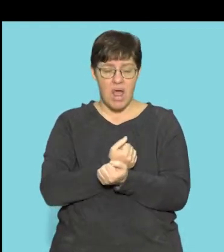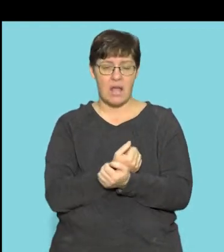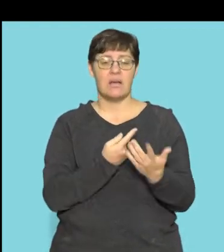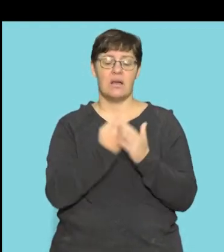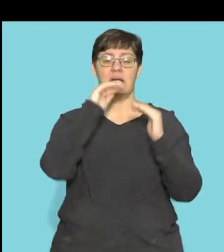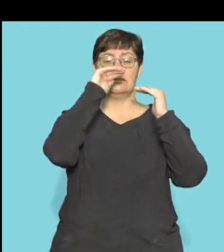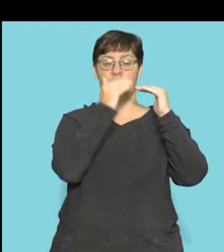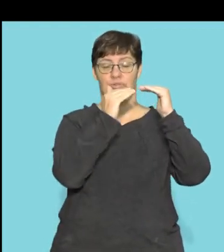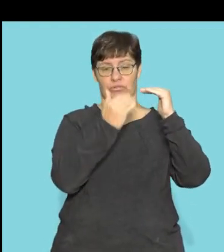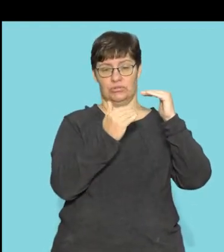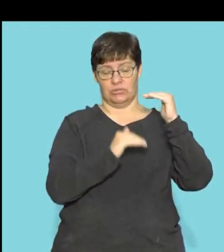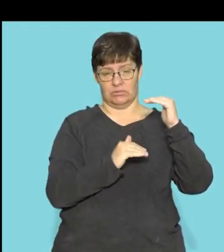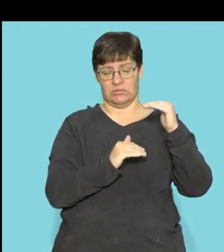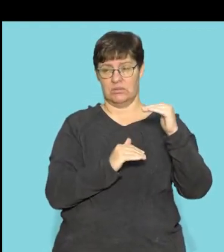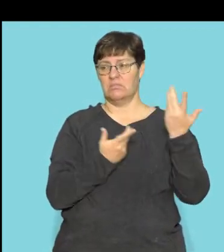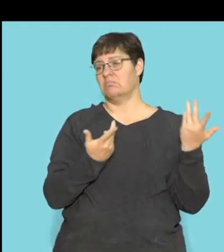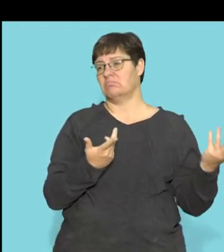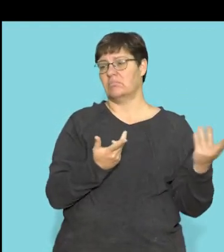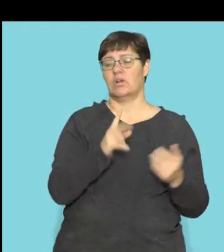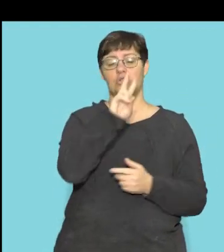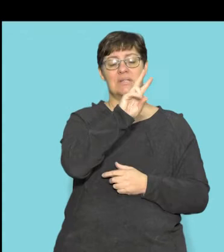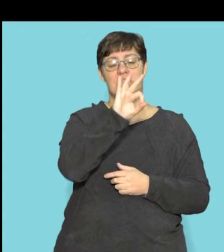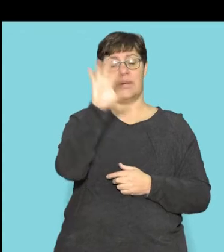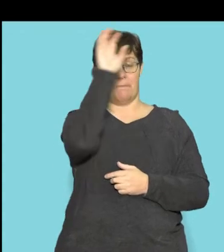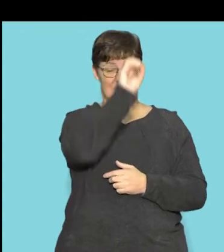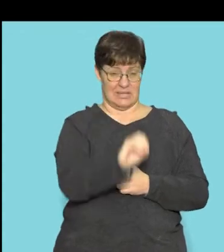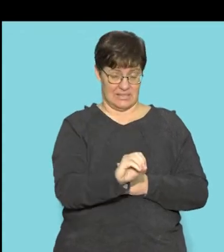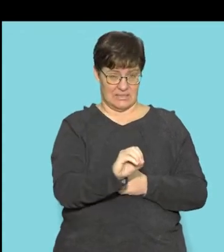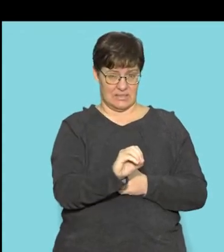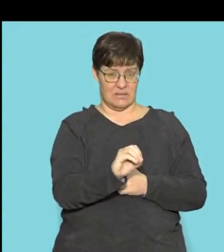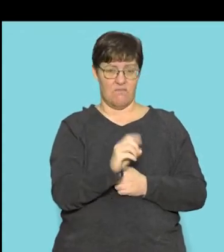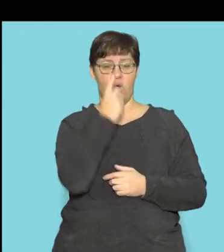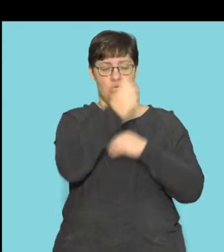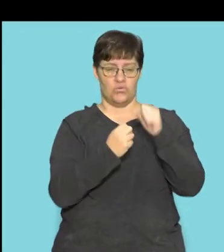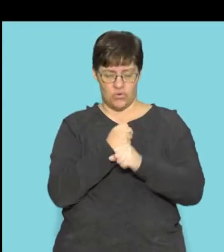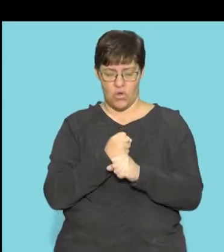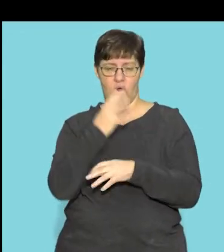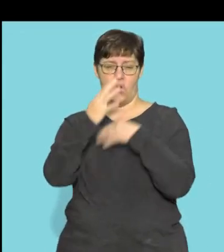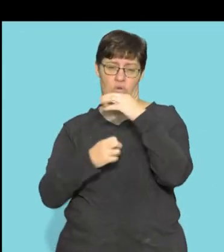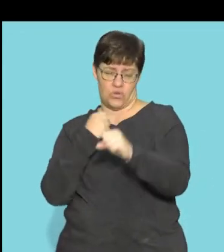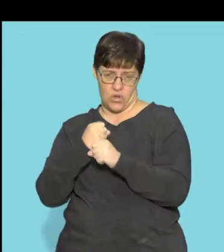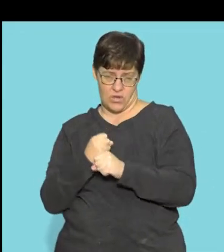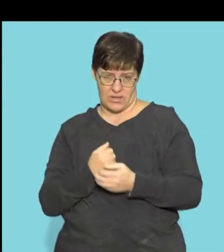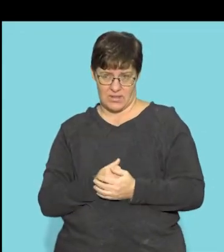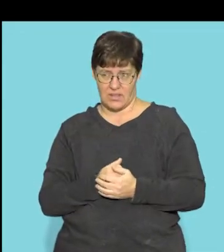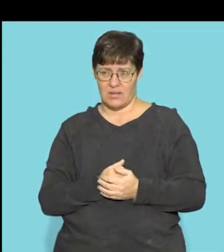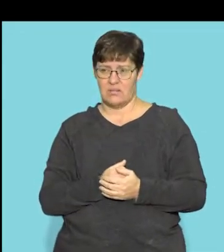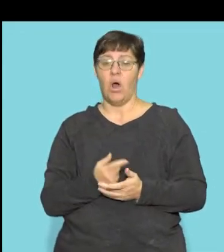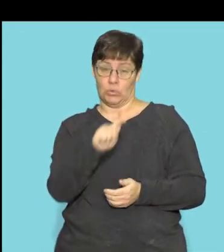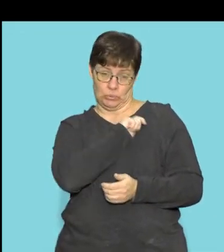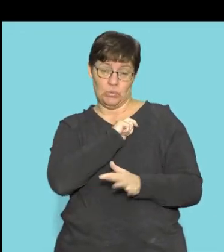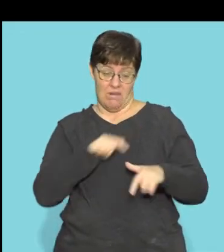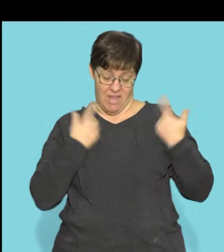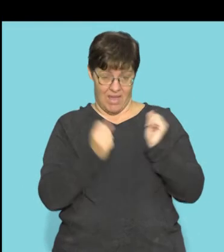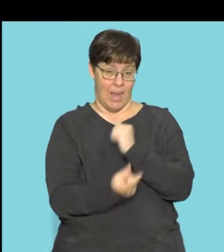is expected to depreciate at a rate that is 23% per annum. And really, this is something that